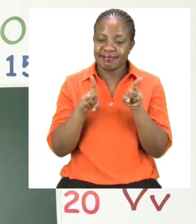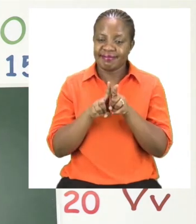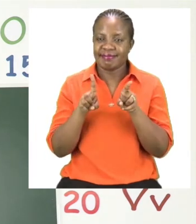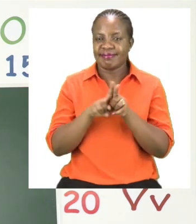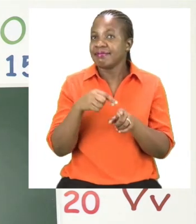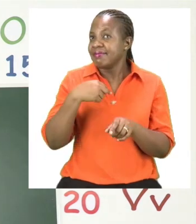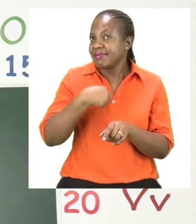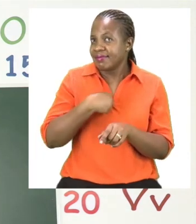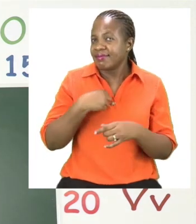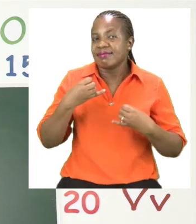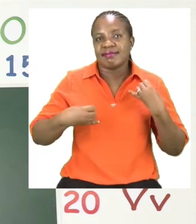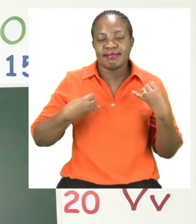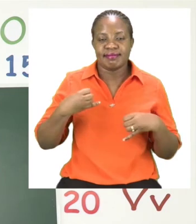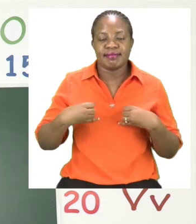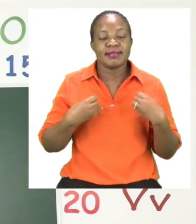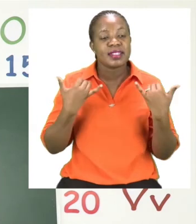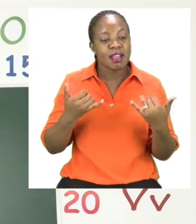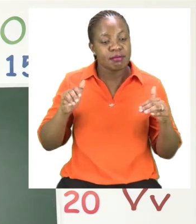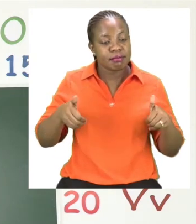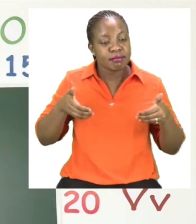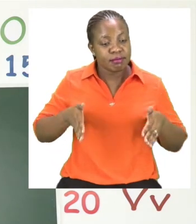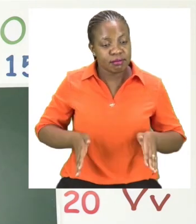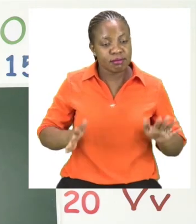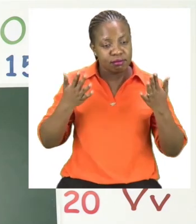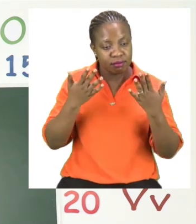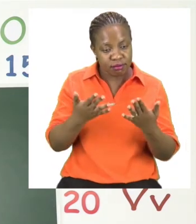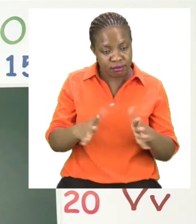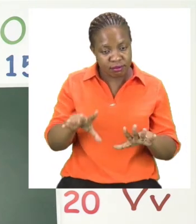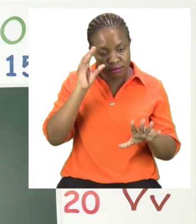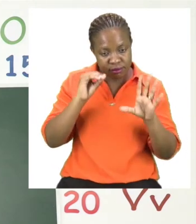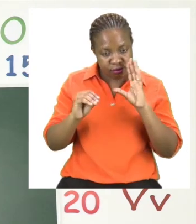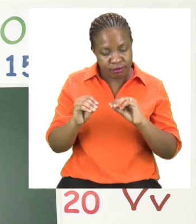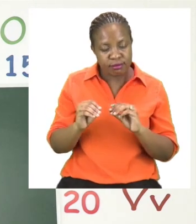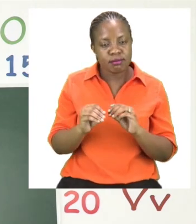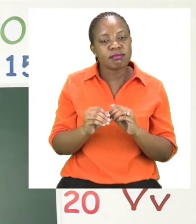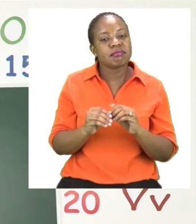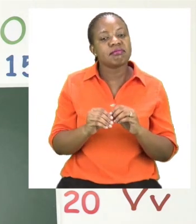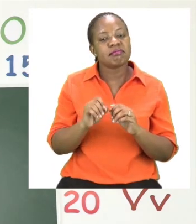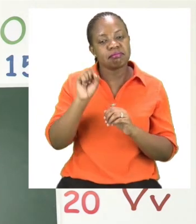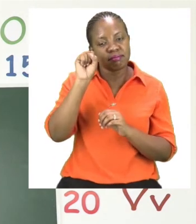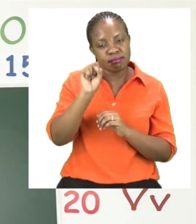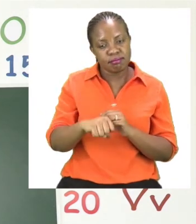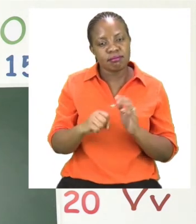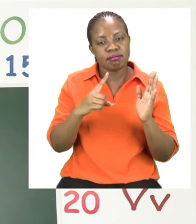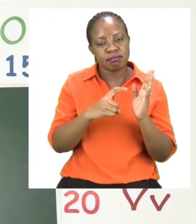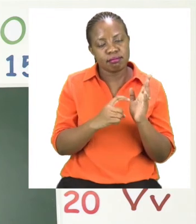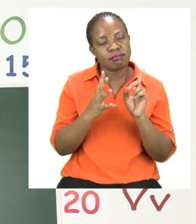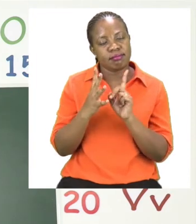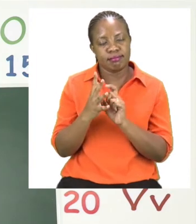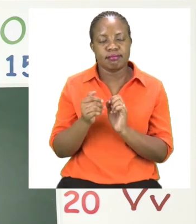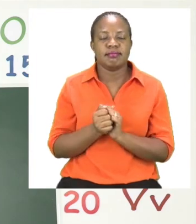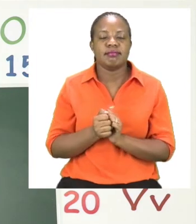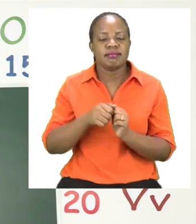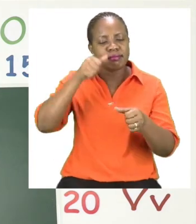we are done, boys and girls, we need to sanitize. Remember, When we sanitize, we